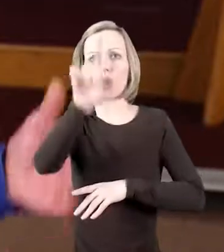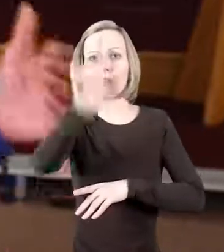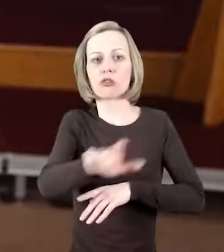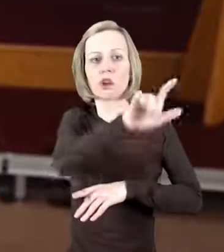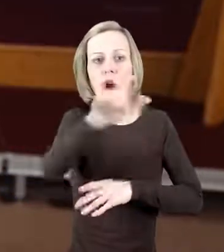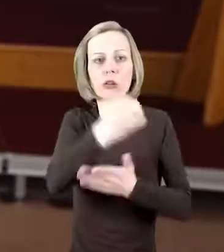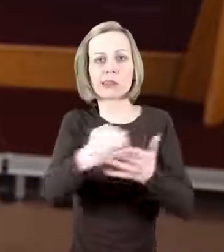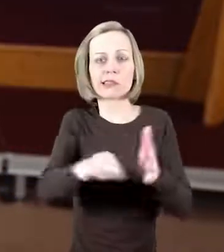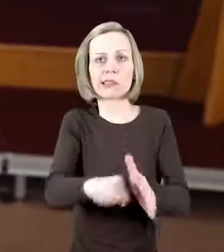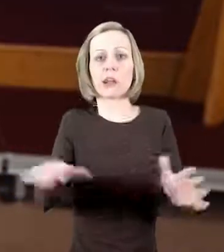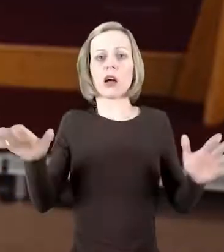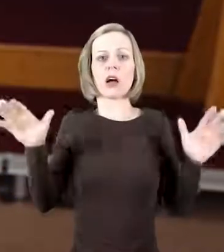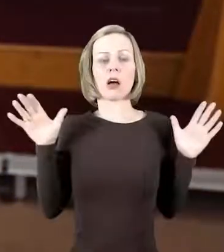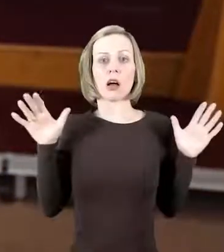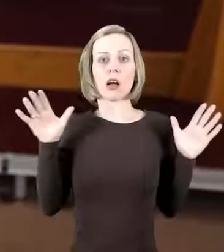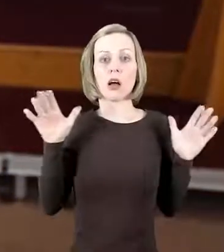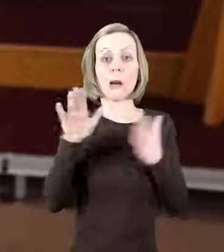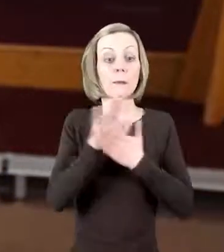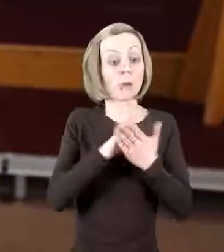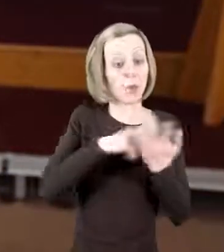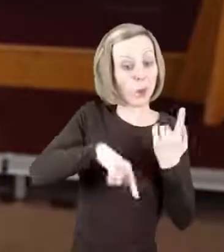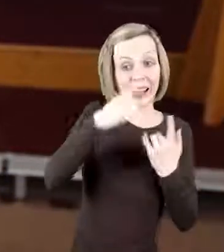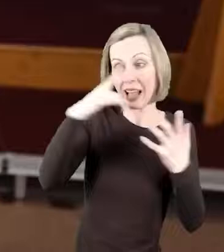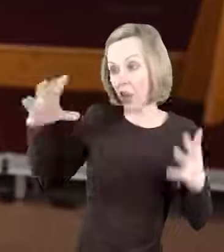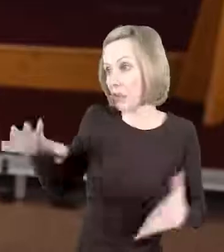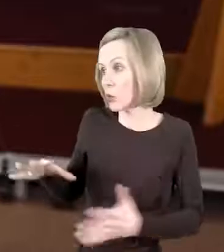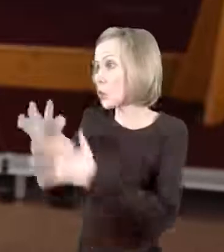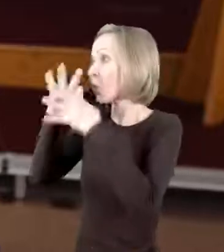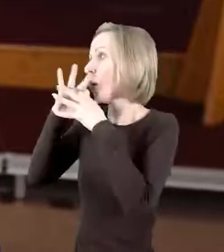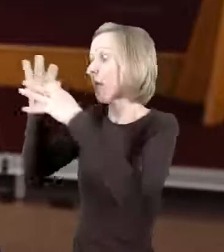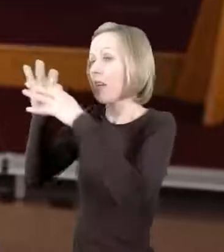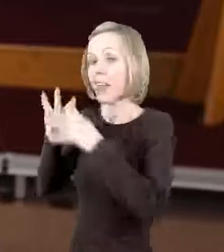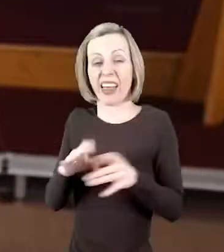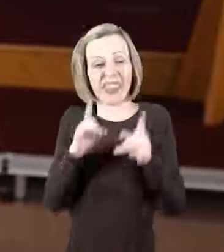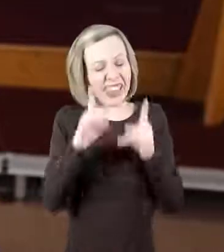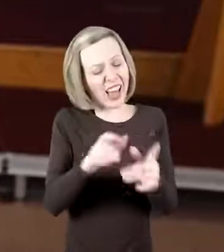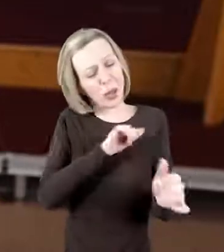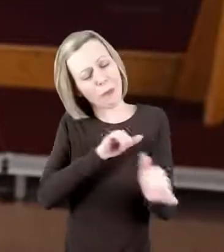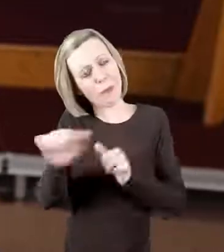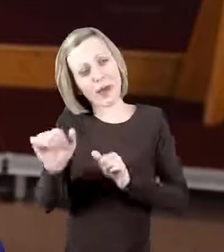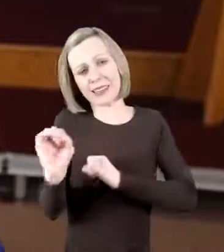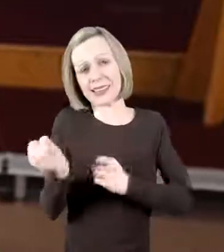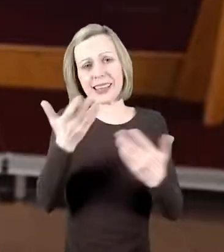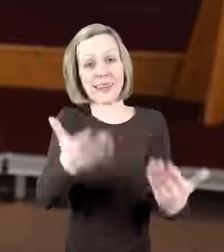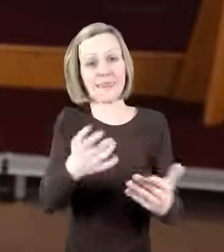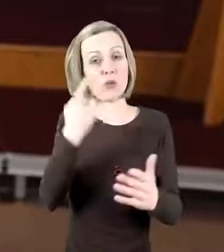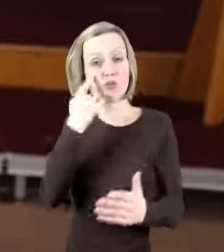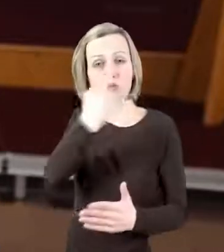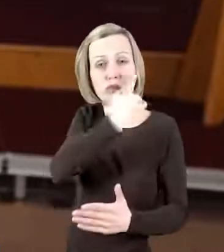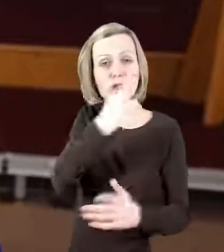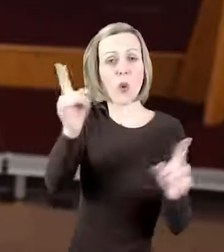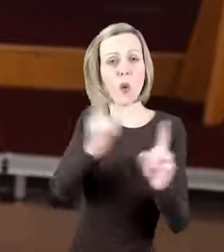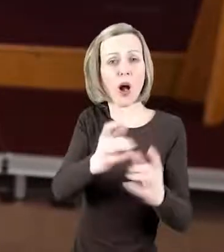us into intimate relationship with God. That is the ultimate gift. It is the proof positive of